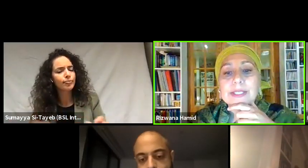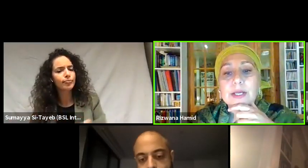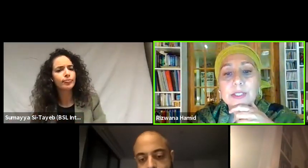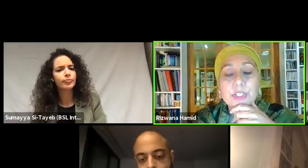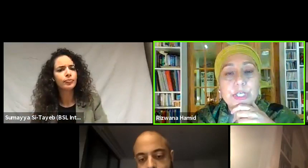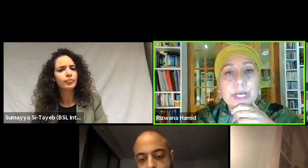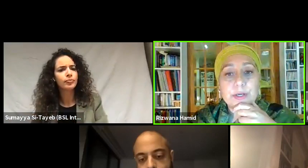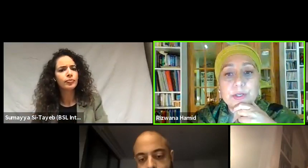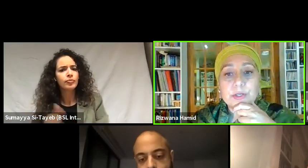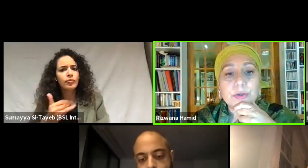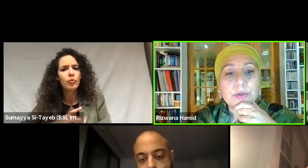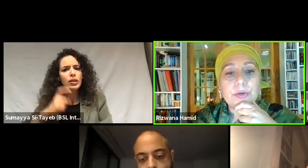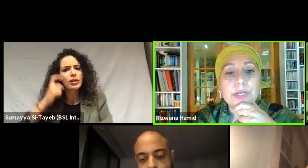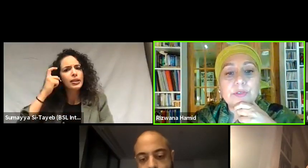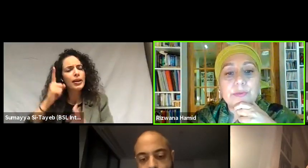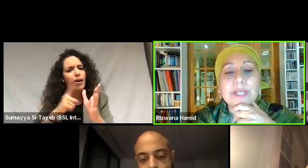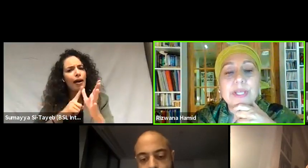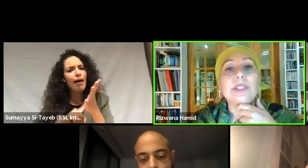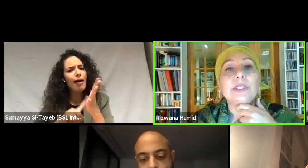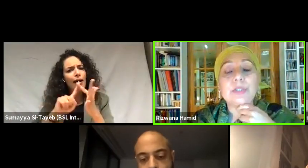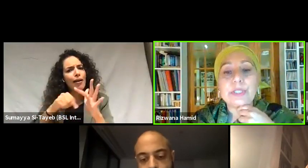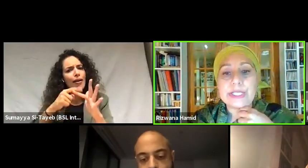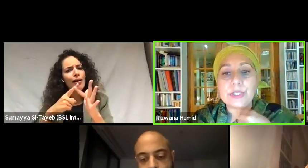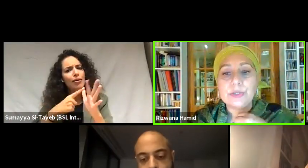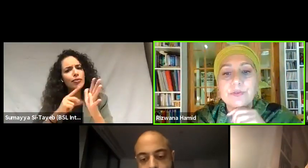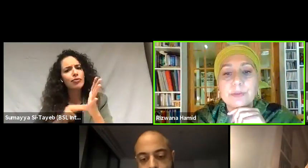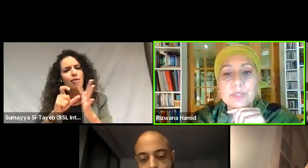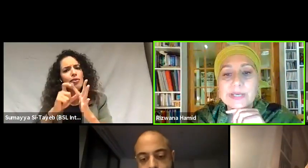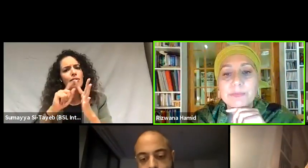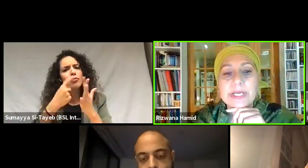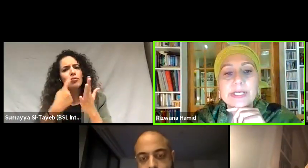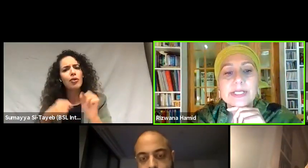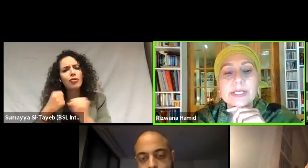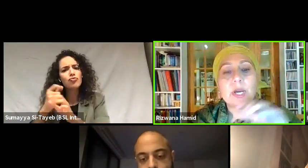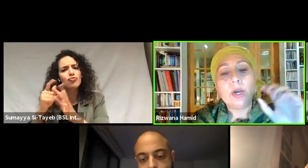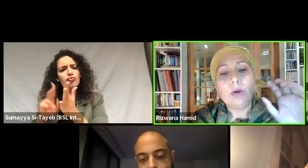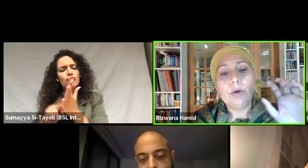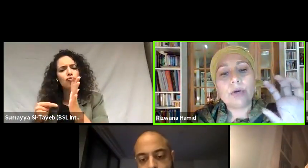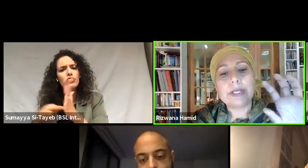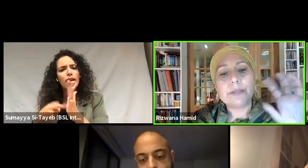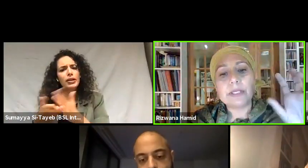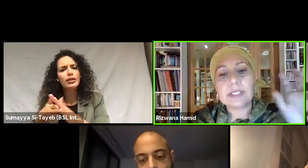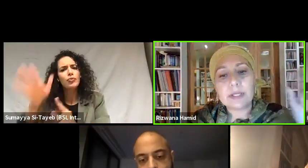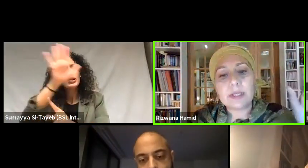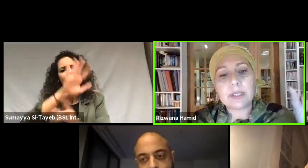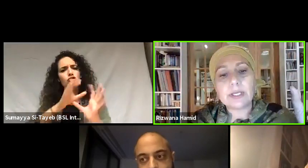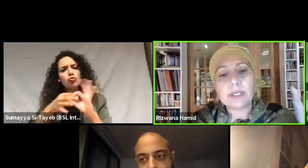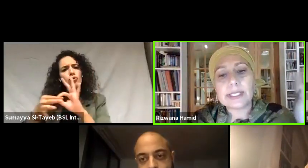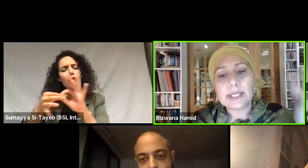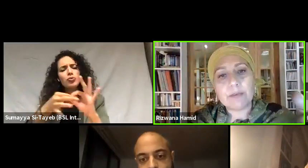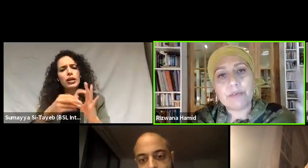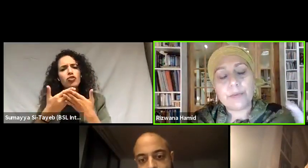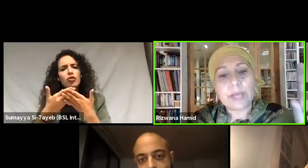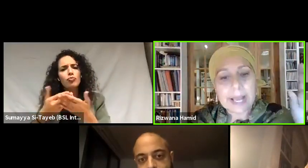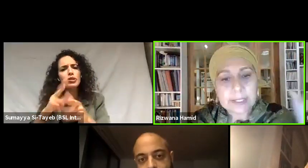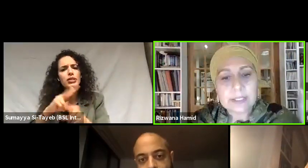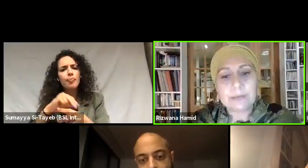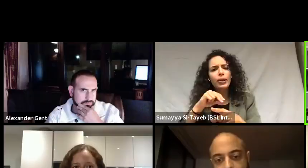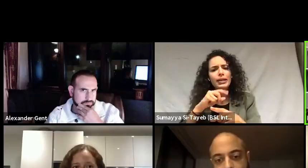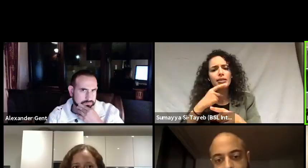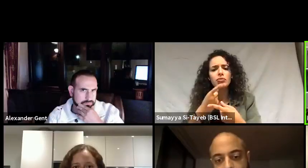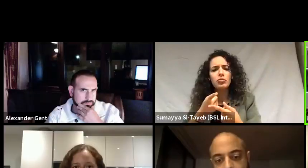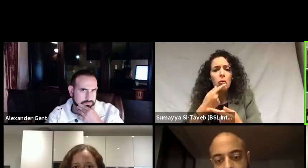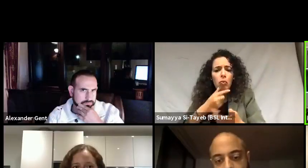from Alexander Gent, who is from the National Association of Muslim Police, who look at, amongst other things, Islamophobia